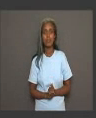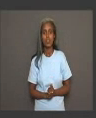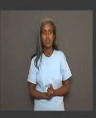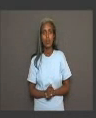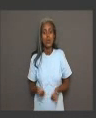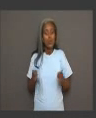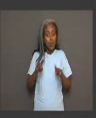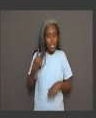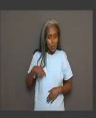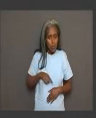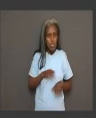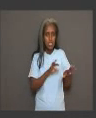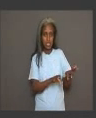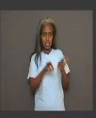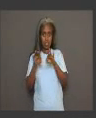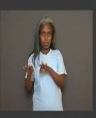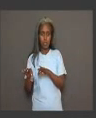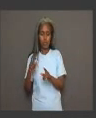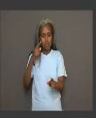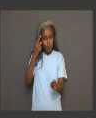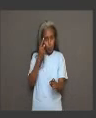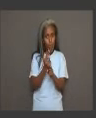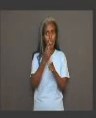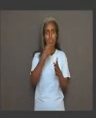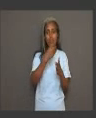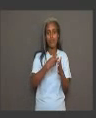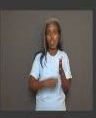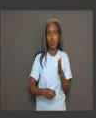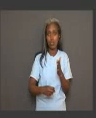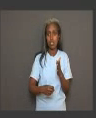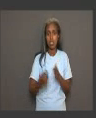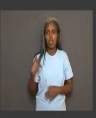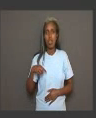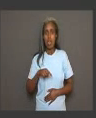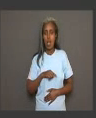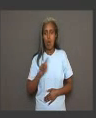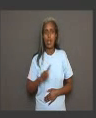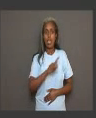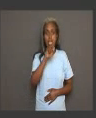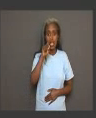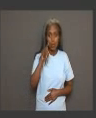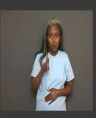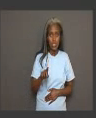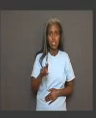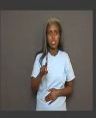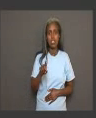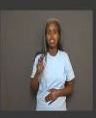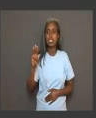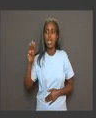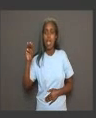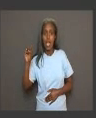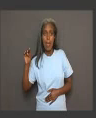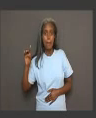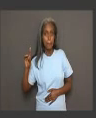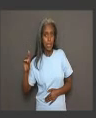When we substitute the correct values, our equation is